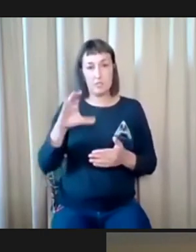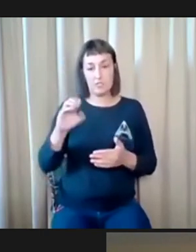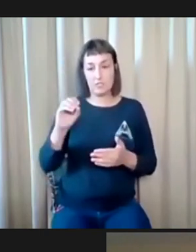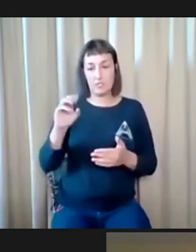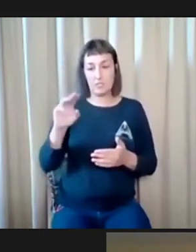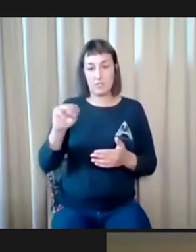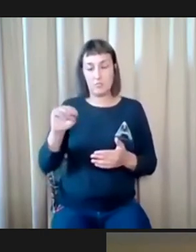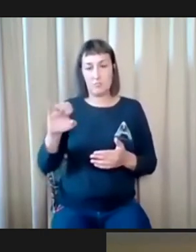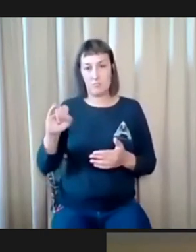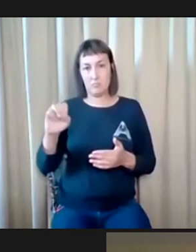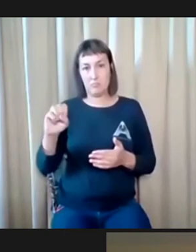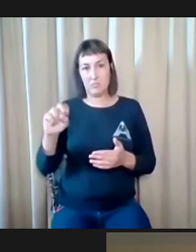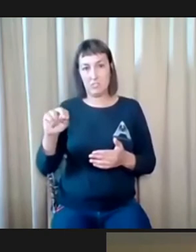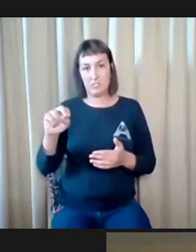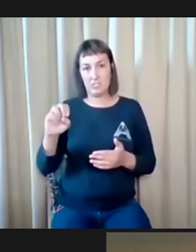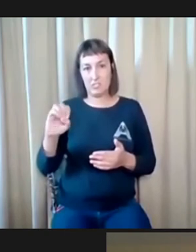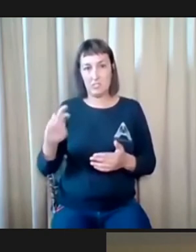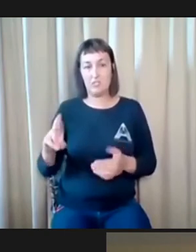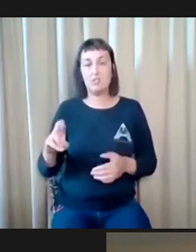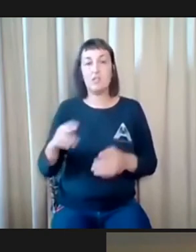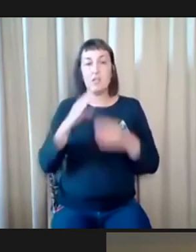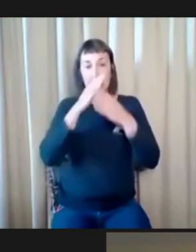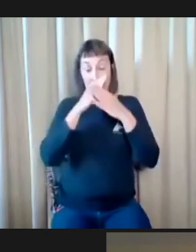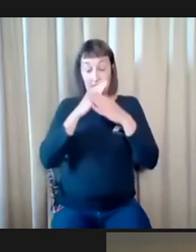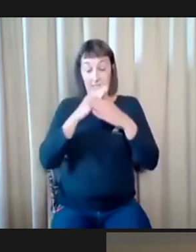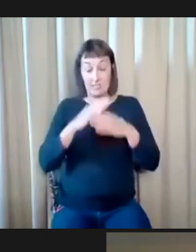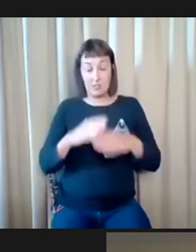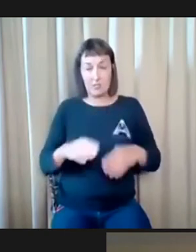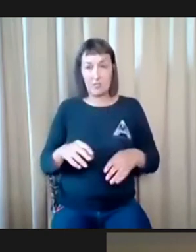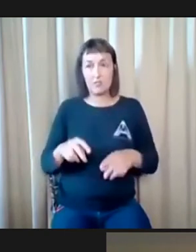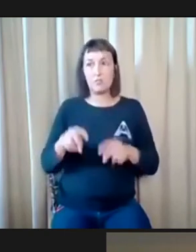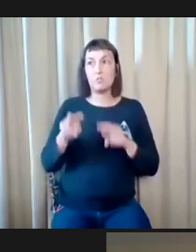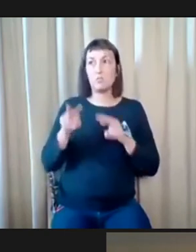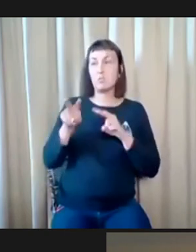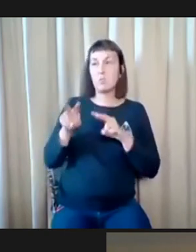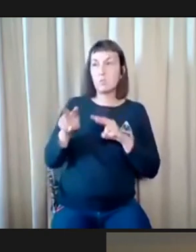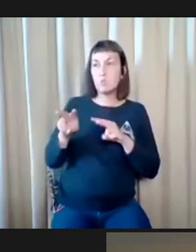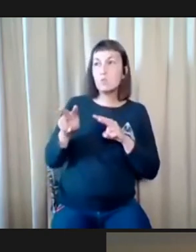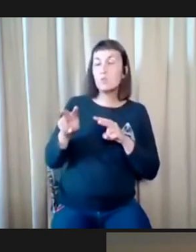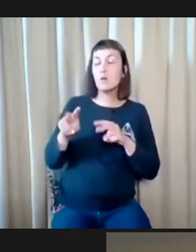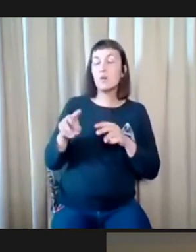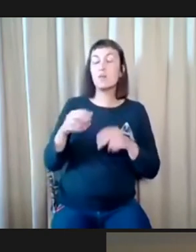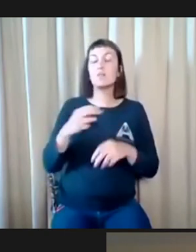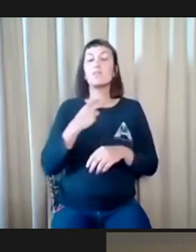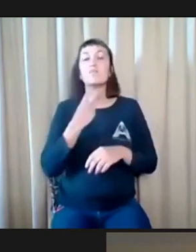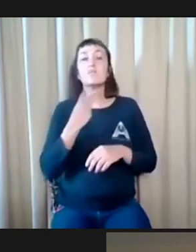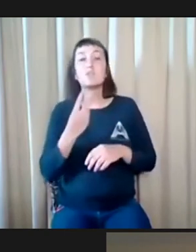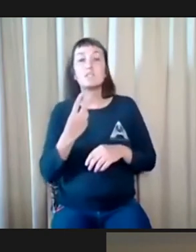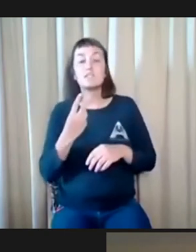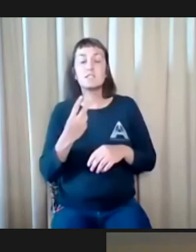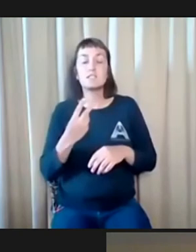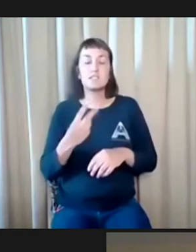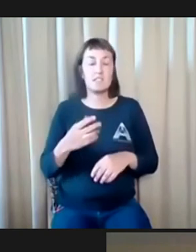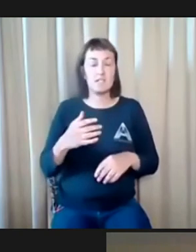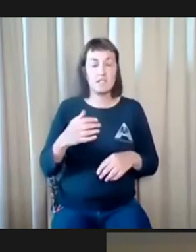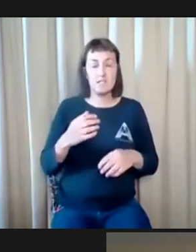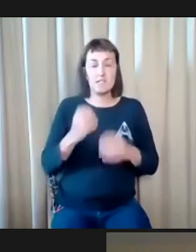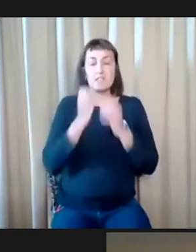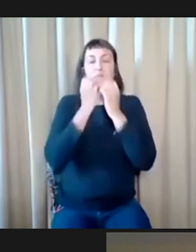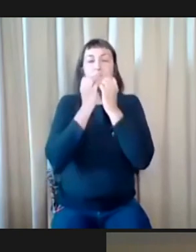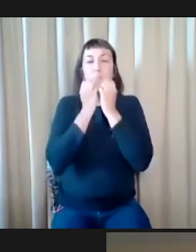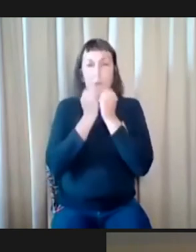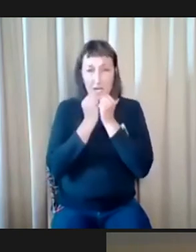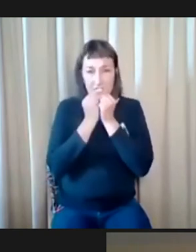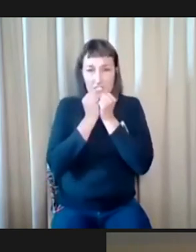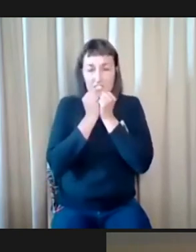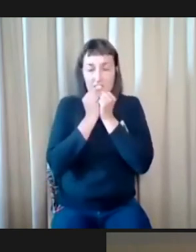the silence and the mesmerizing aspect of these young voices and their passion behind it. They had amazing teachers